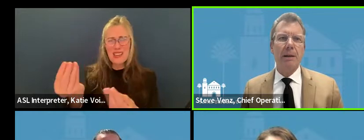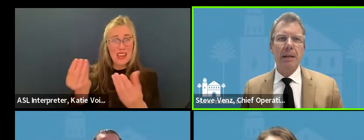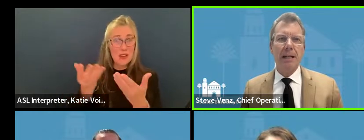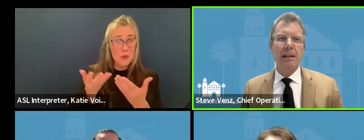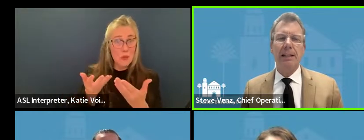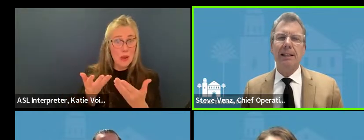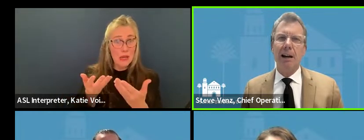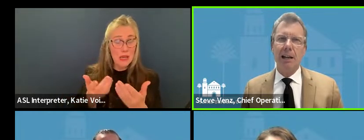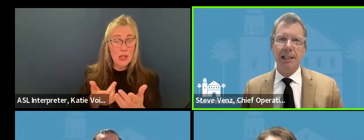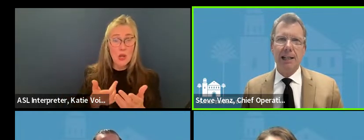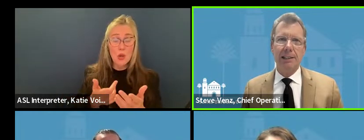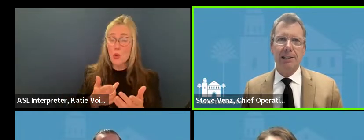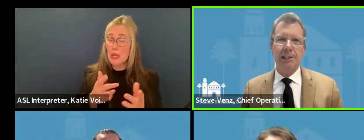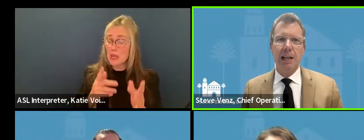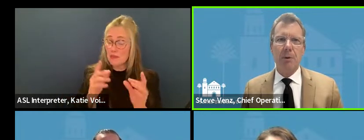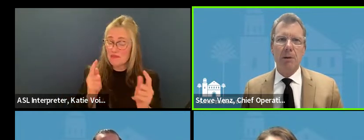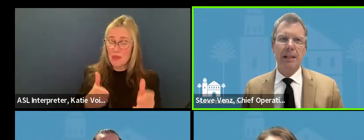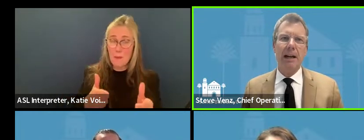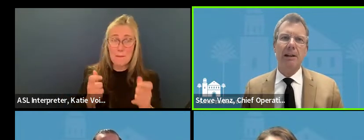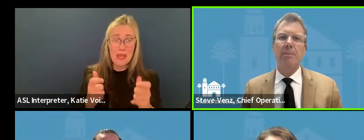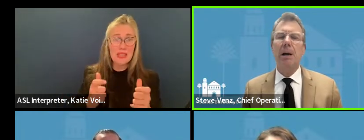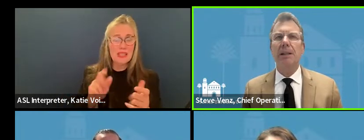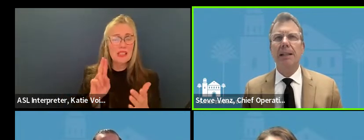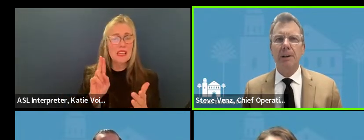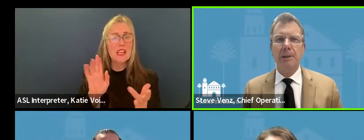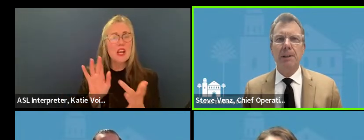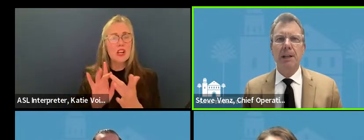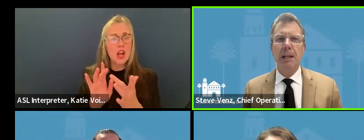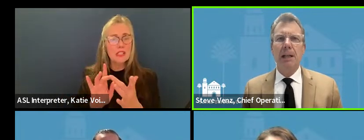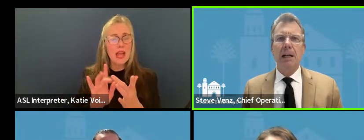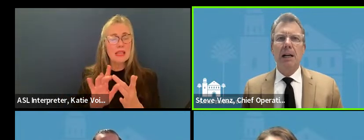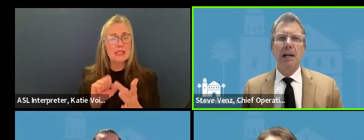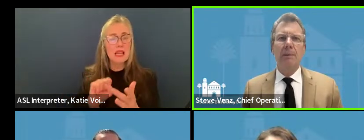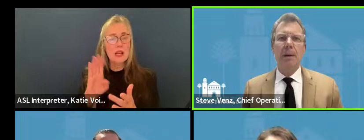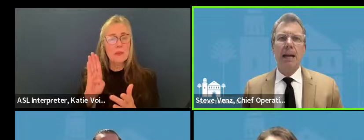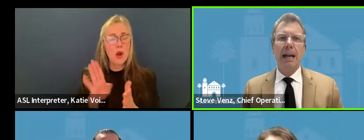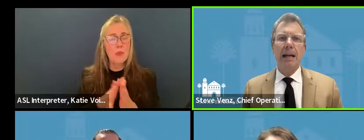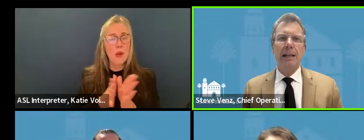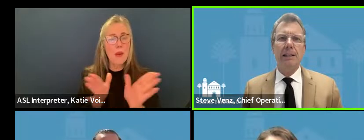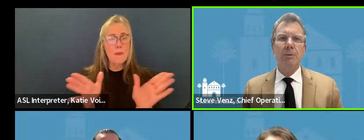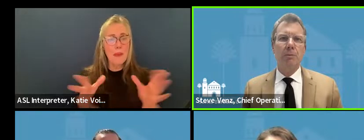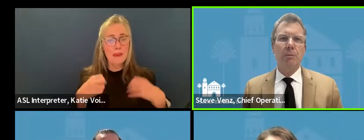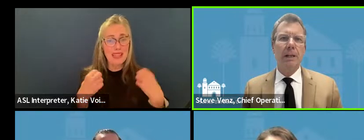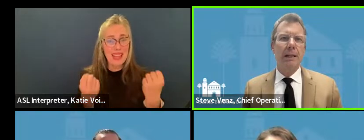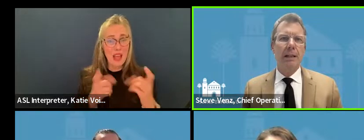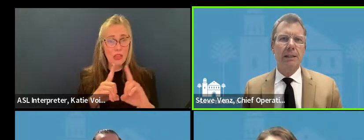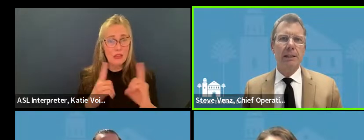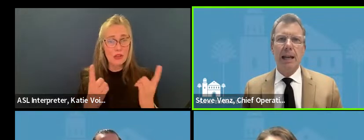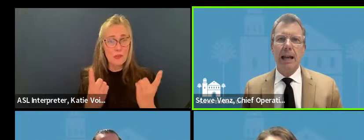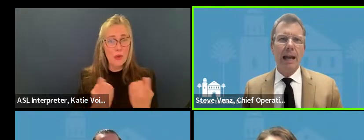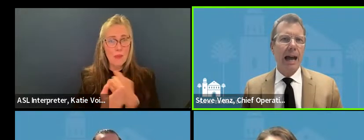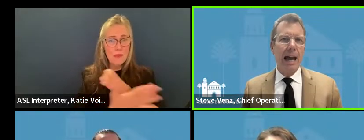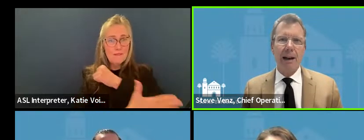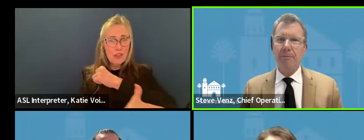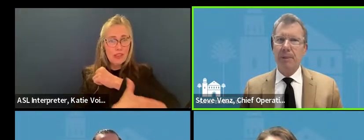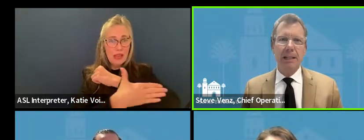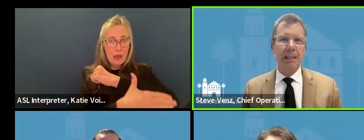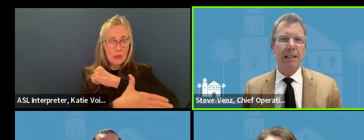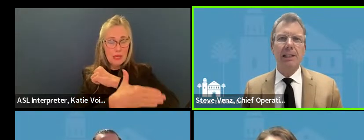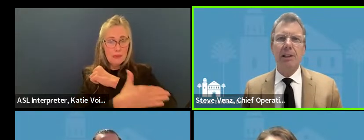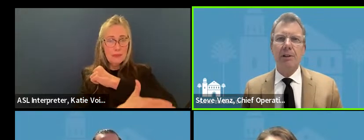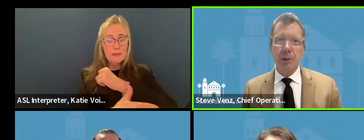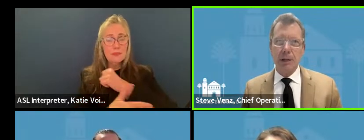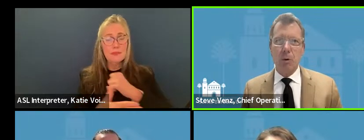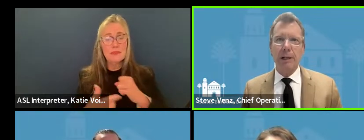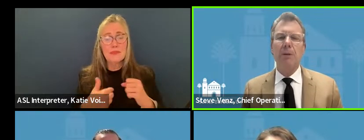information, we immediately contacted Santa Barbara County Public Health, and we have